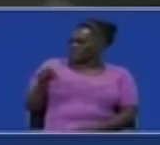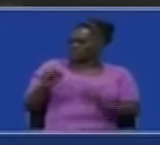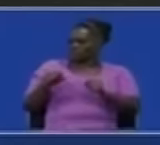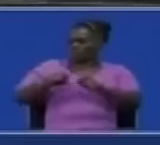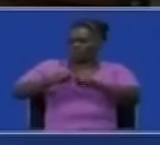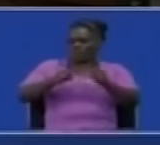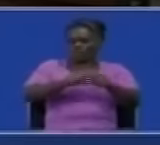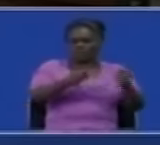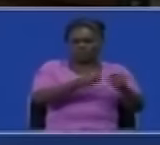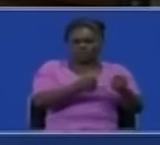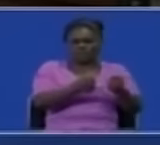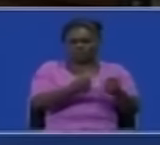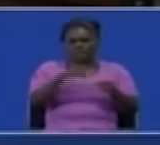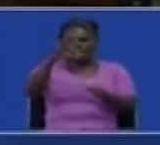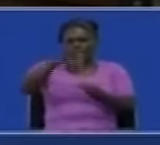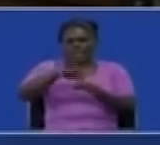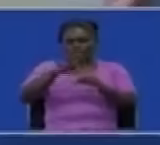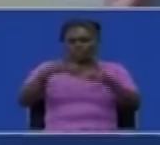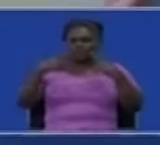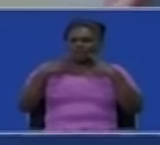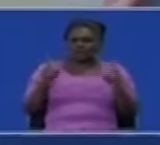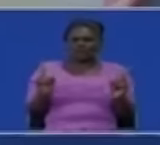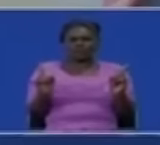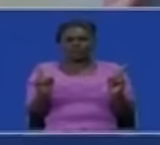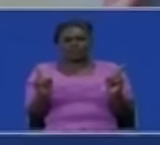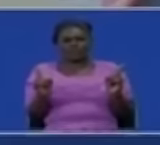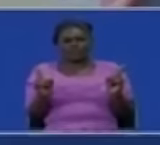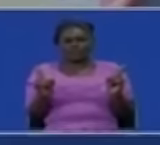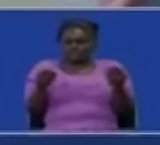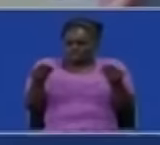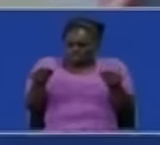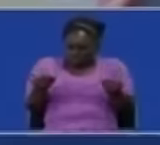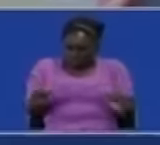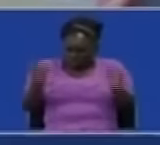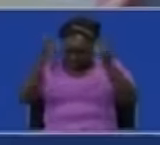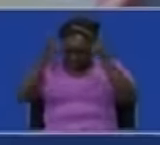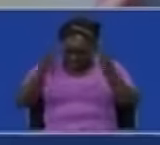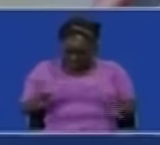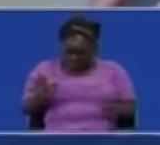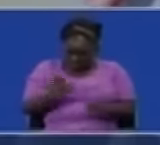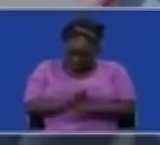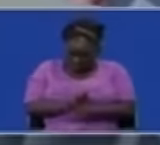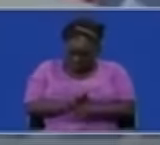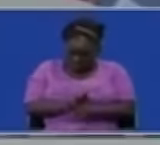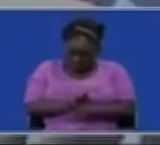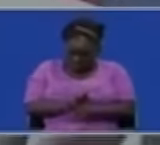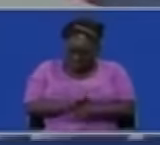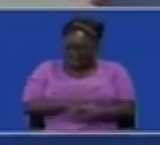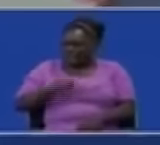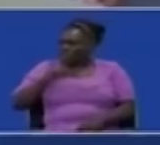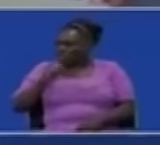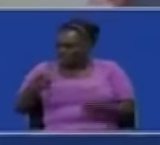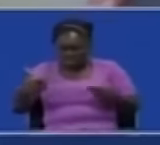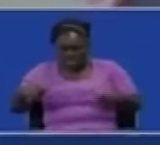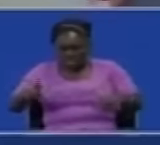to tamper with the election results. I will therefore deal with this matter decisively. We will not